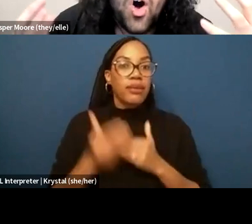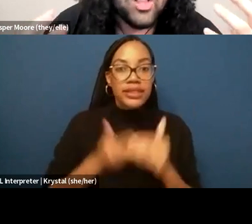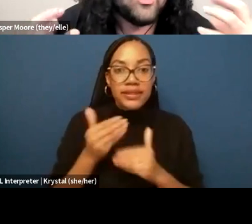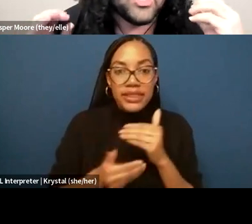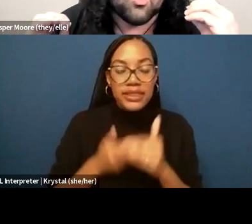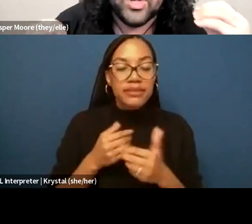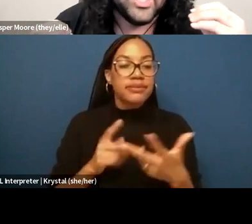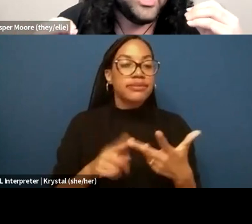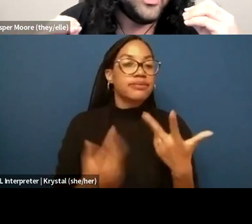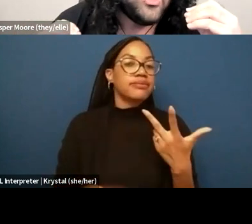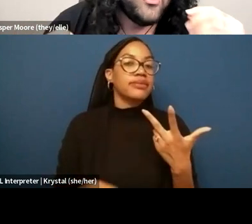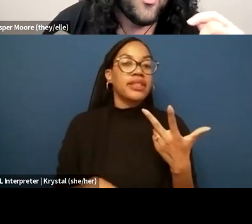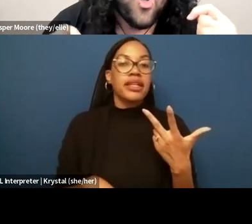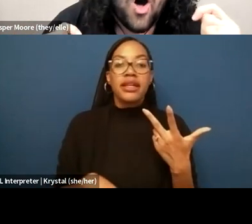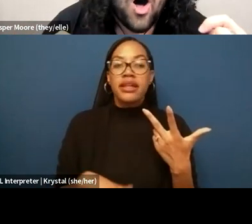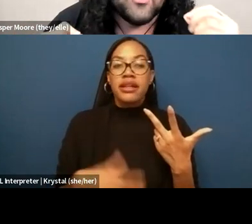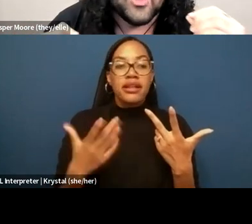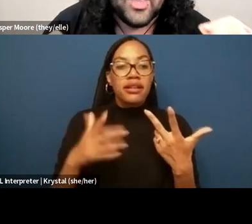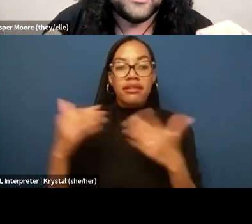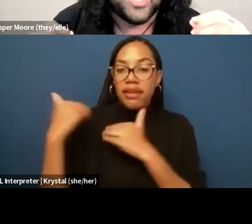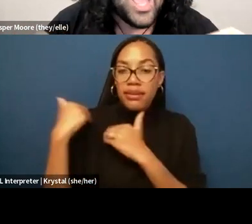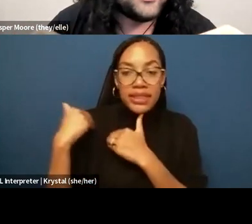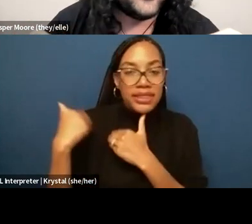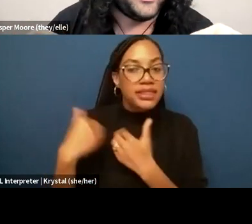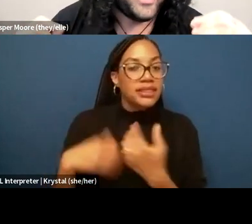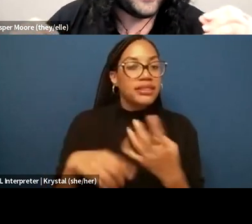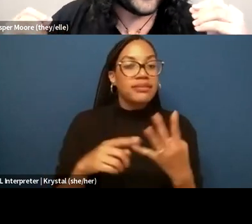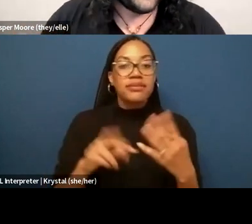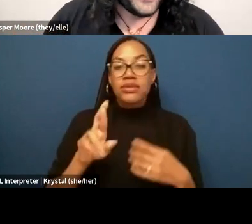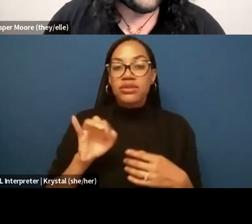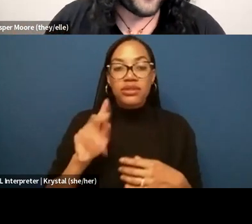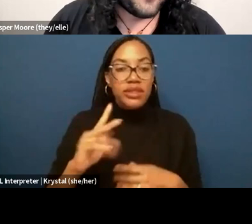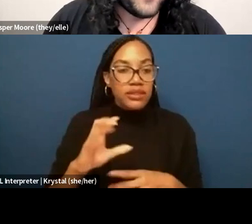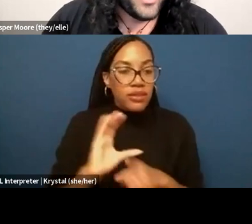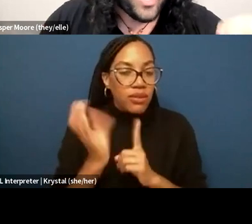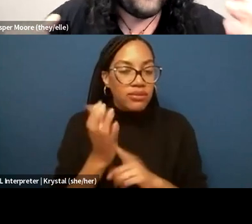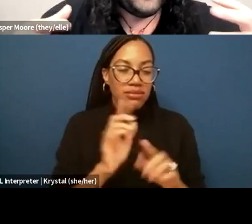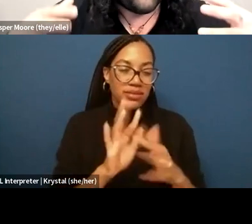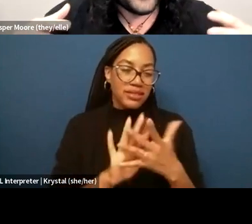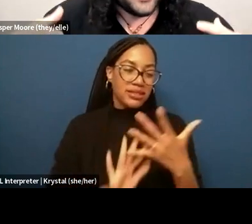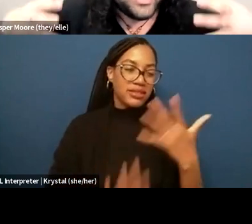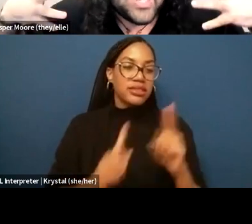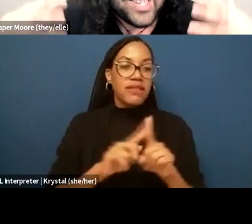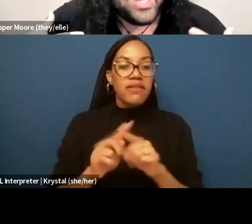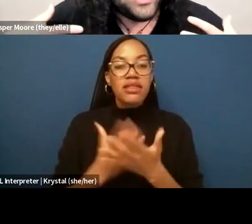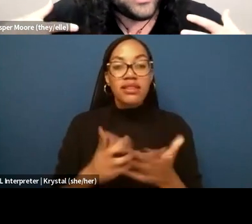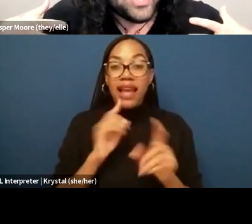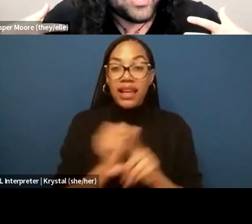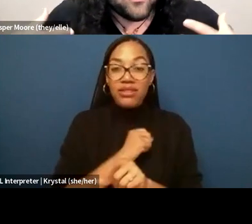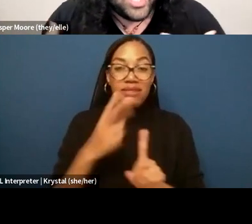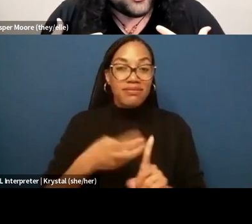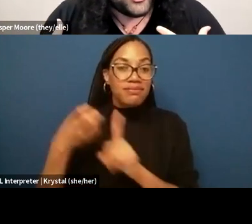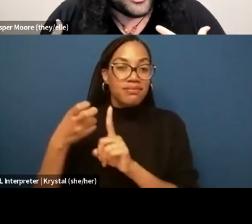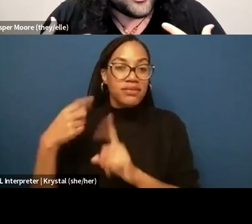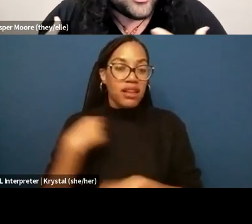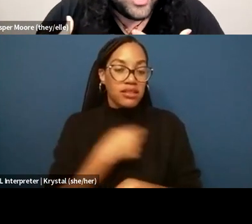culture and all of these really awful things that actually take us away from how do we presently sit in the sense